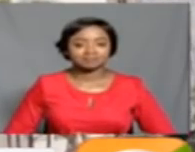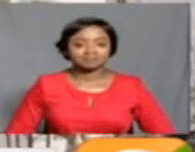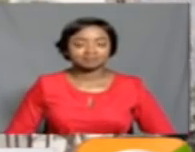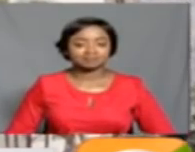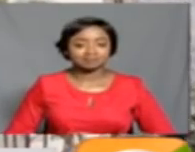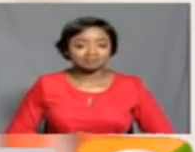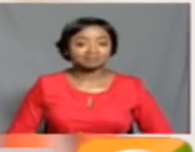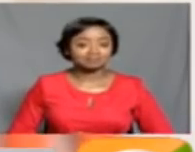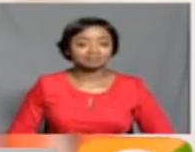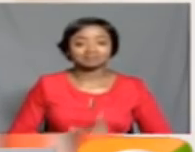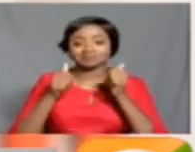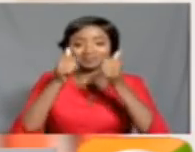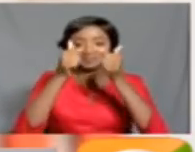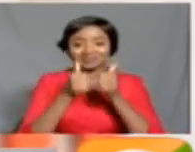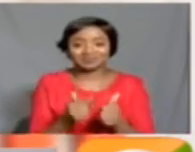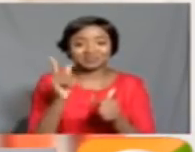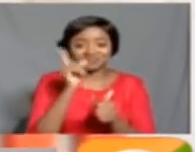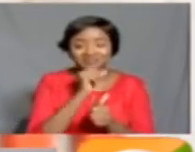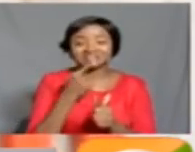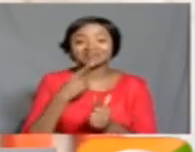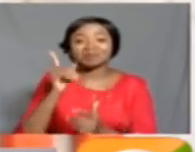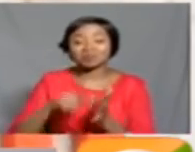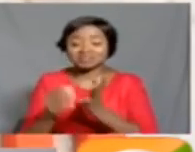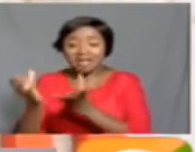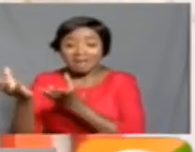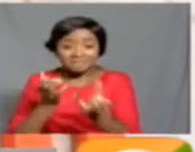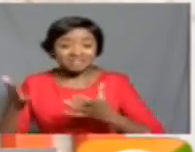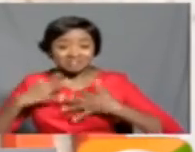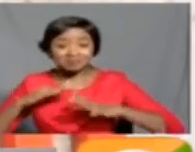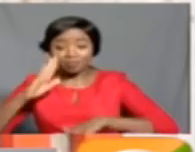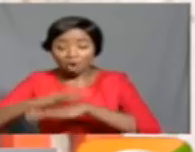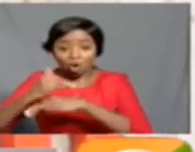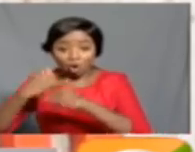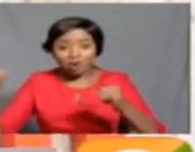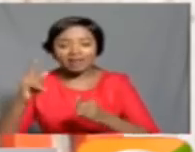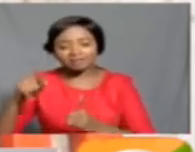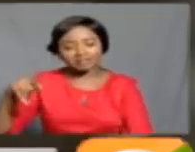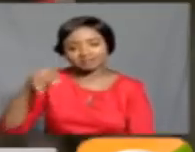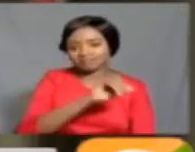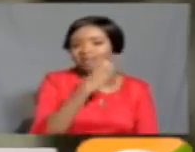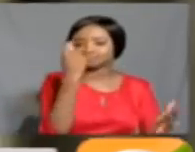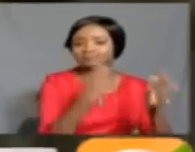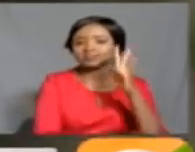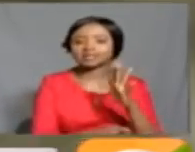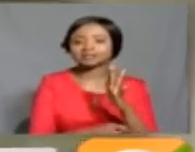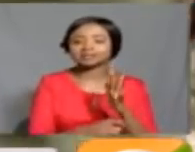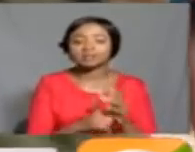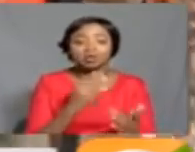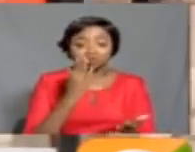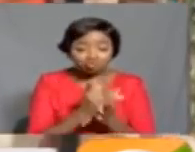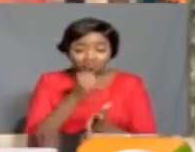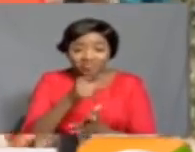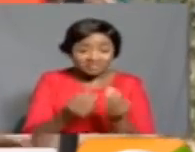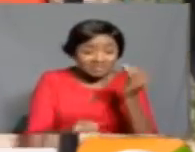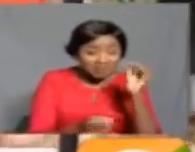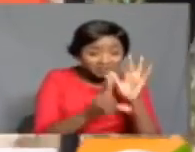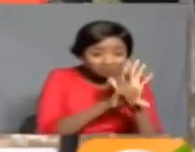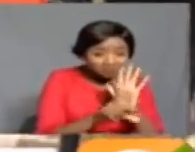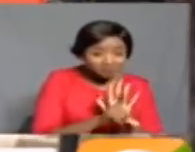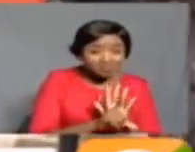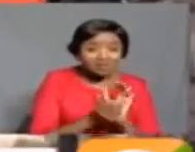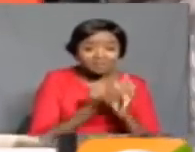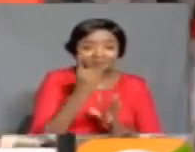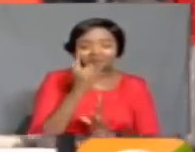a notice, KRA says traders in online business should give the taxman its dues. The new stringent measure is likely to affect